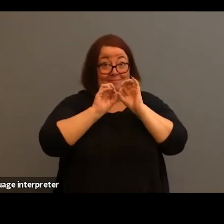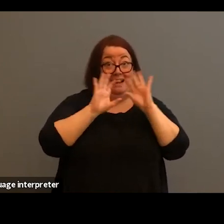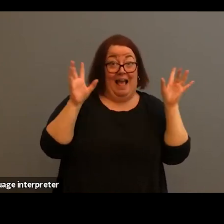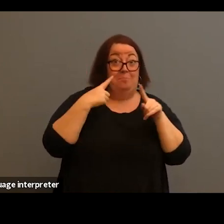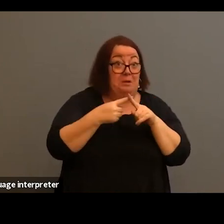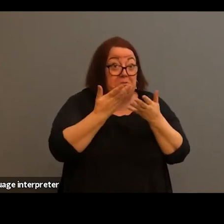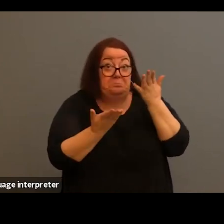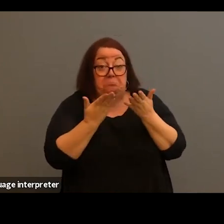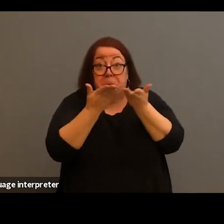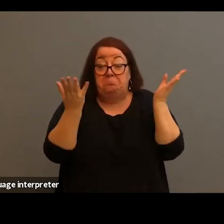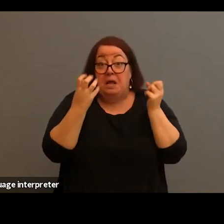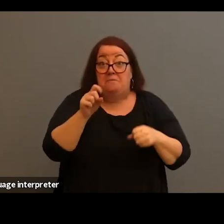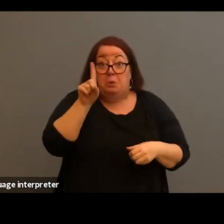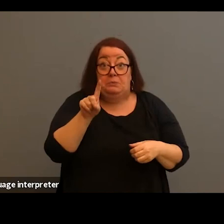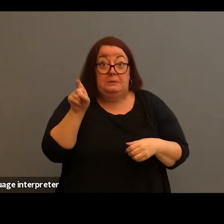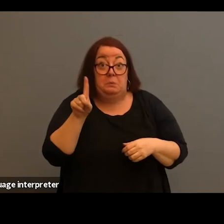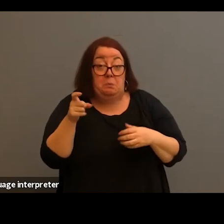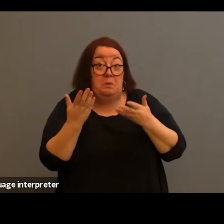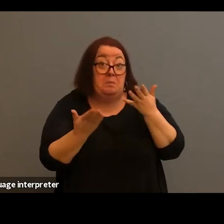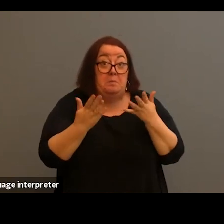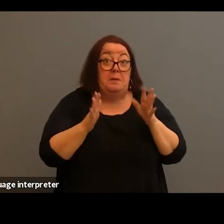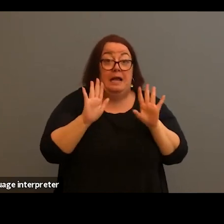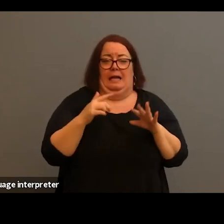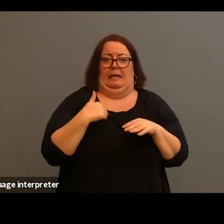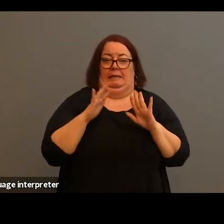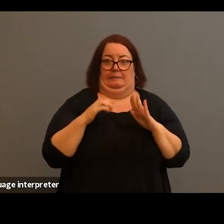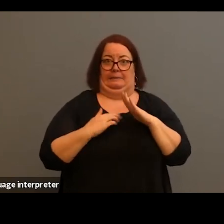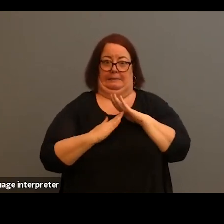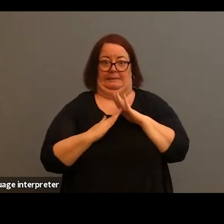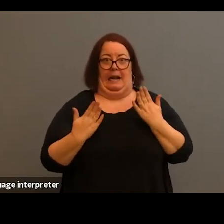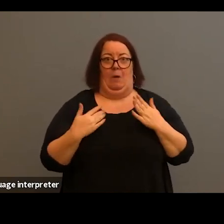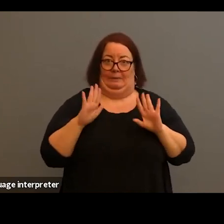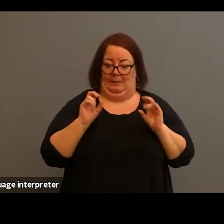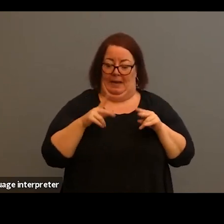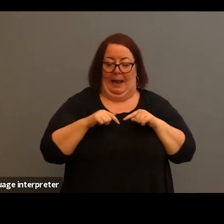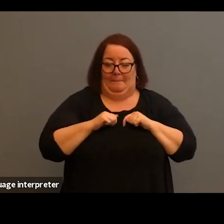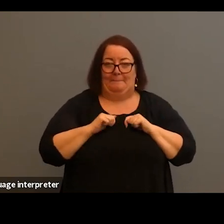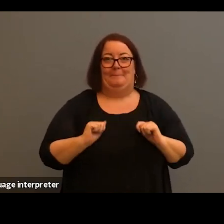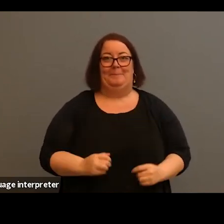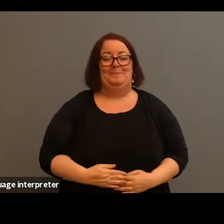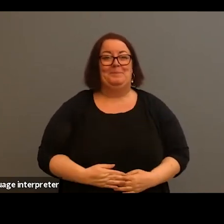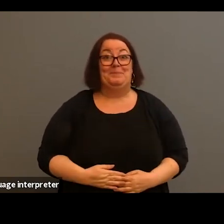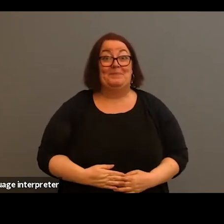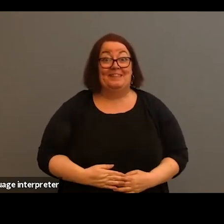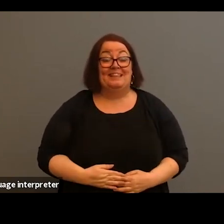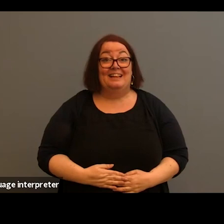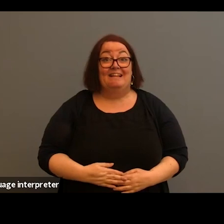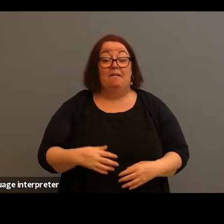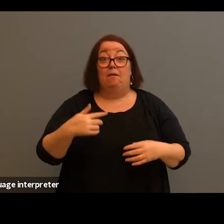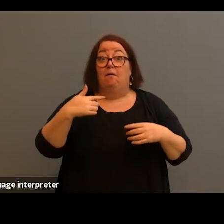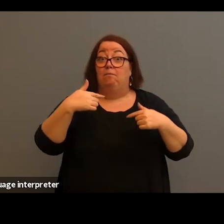So I would stop here and. I remain available in case there